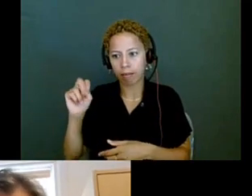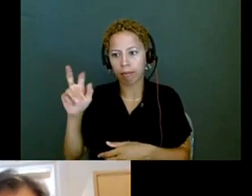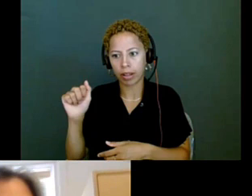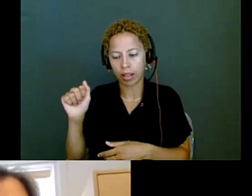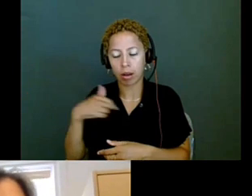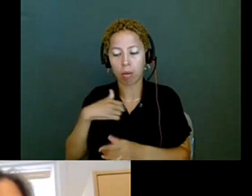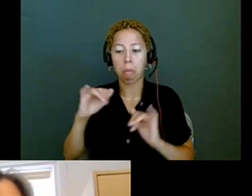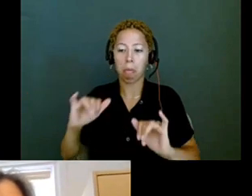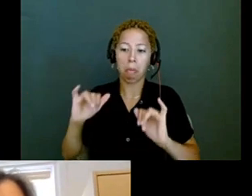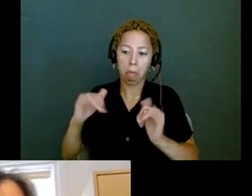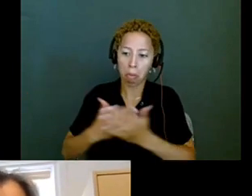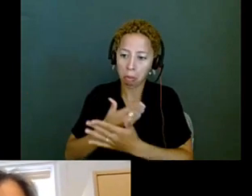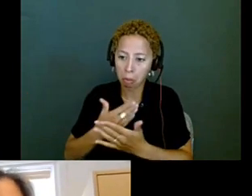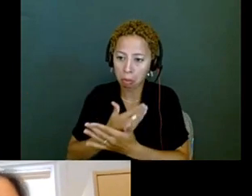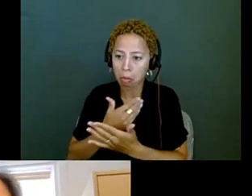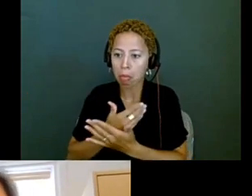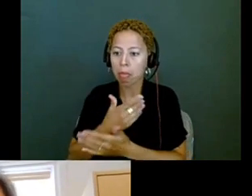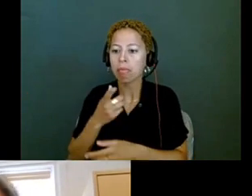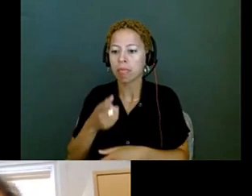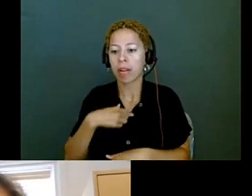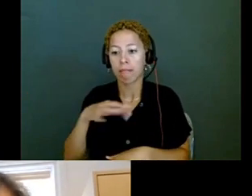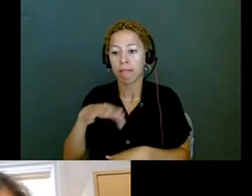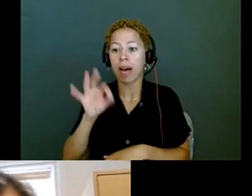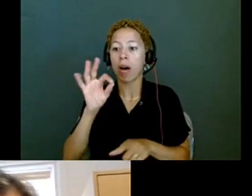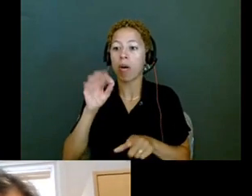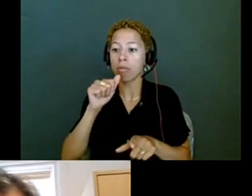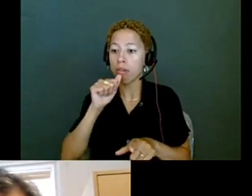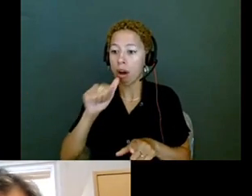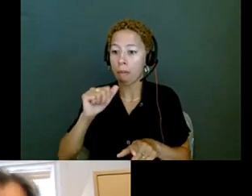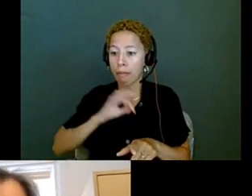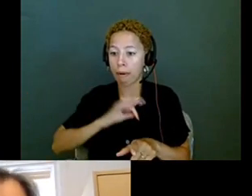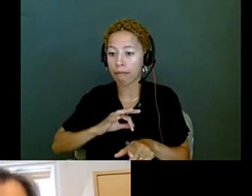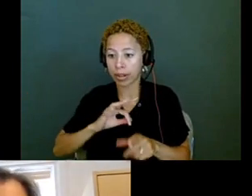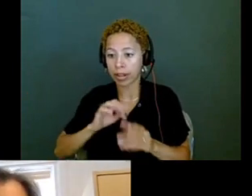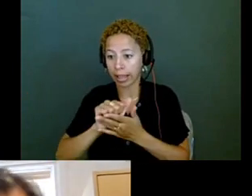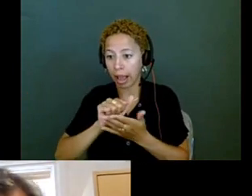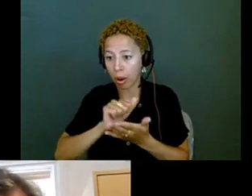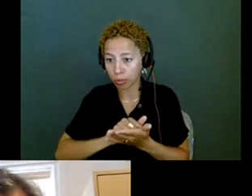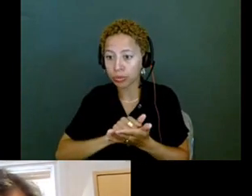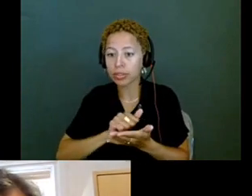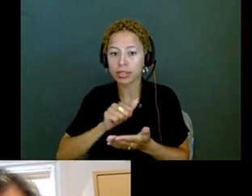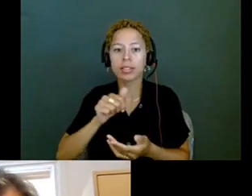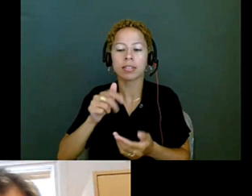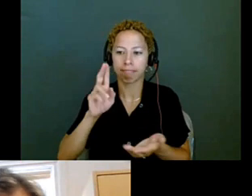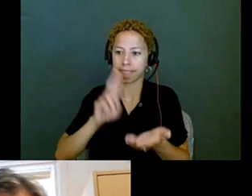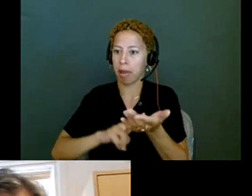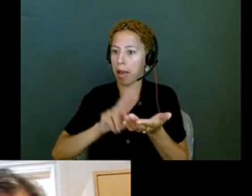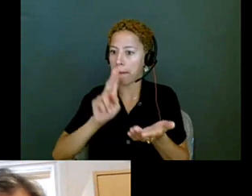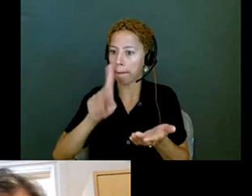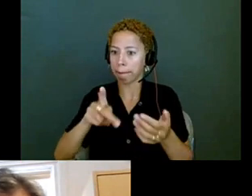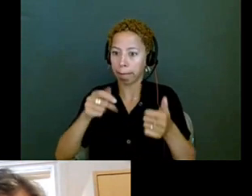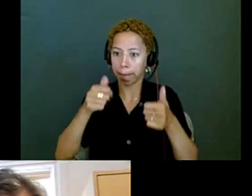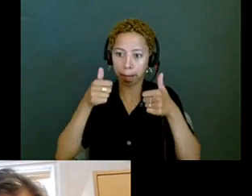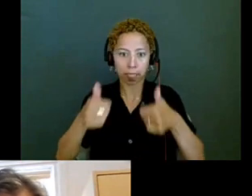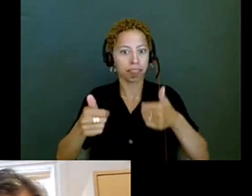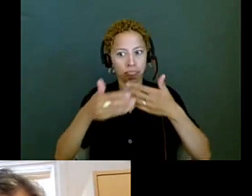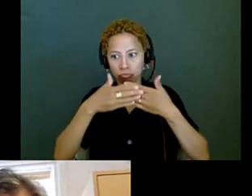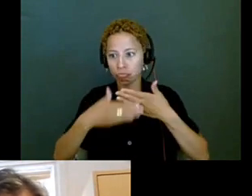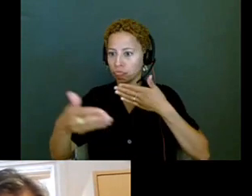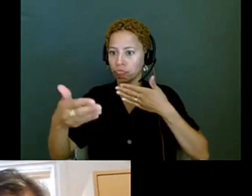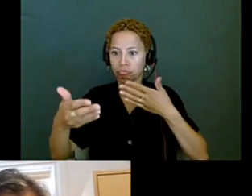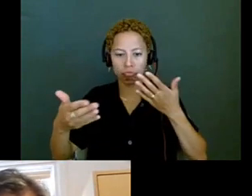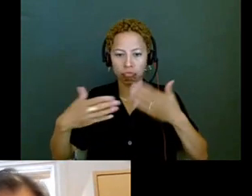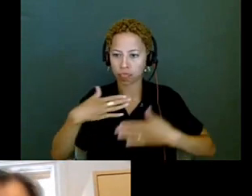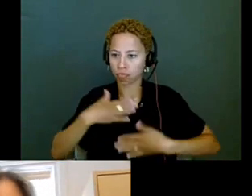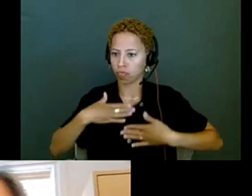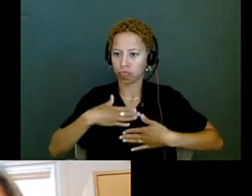then I found in there the nonprofit, and we got signed up for that, and kind of the rest is history. There's just so much that